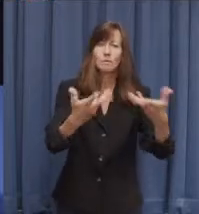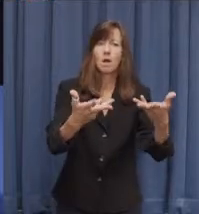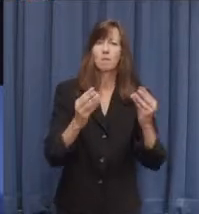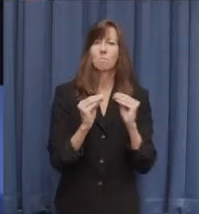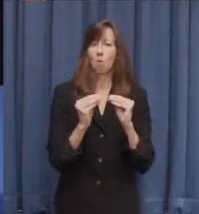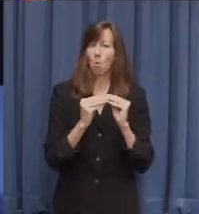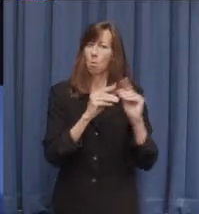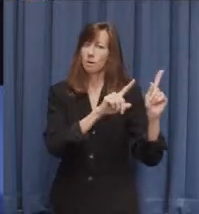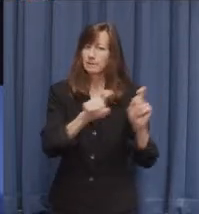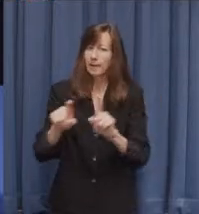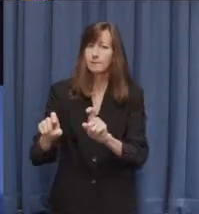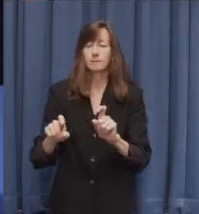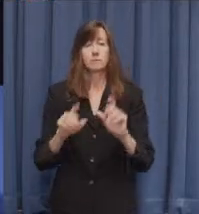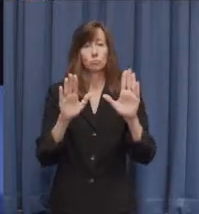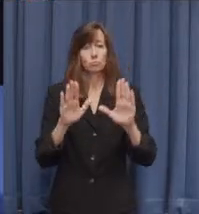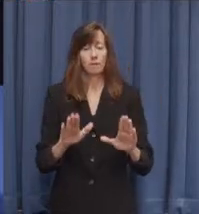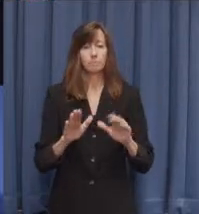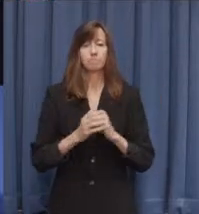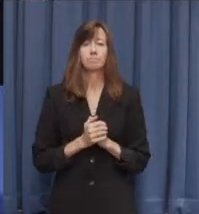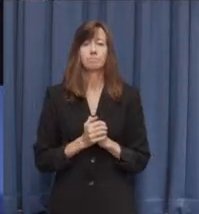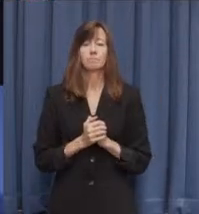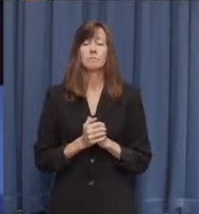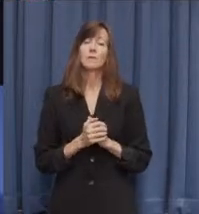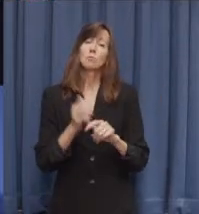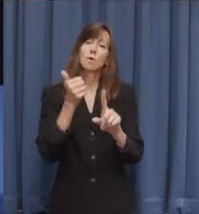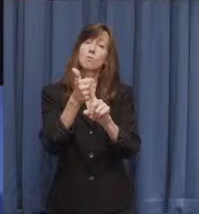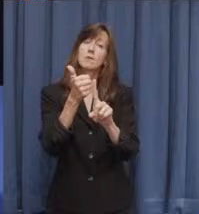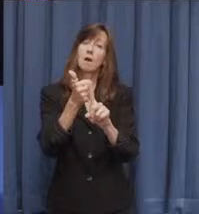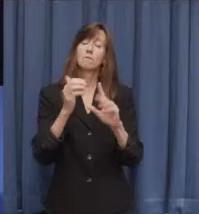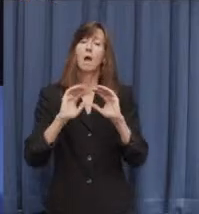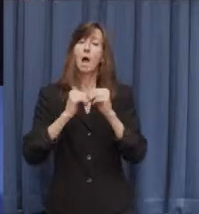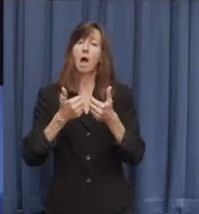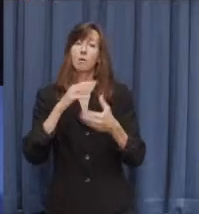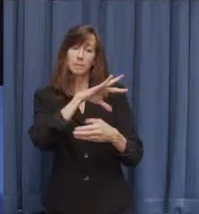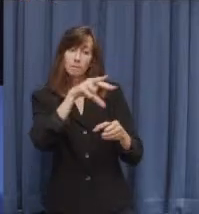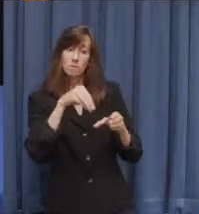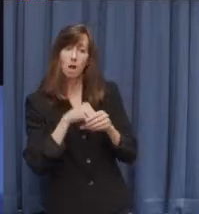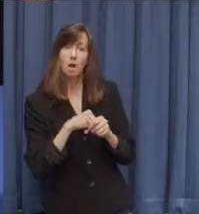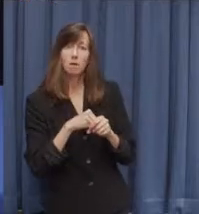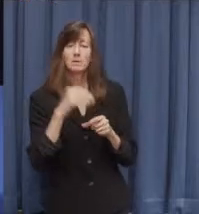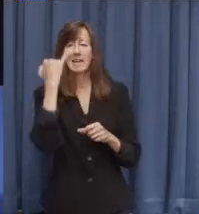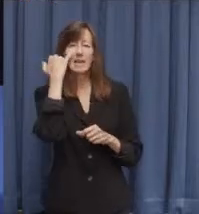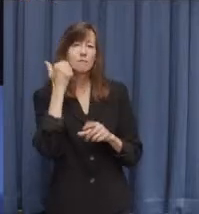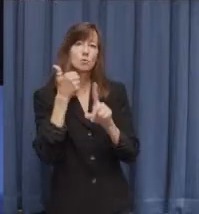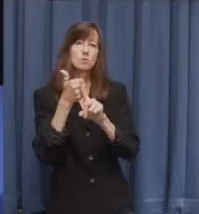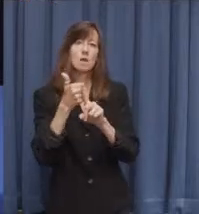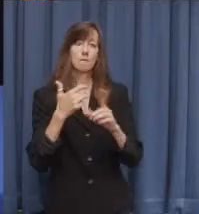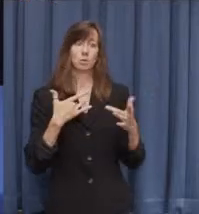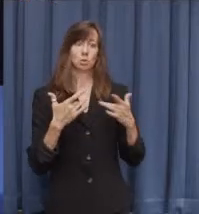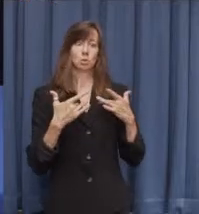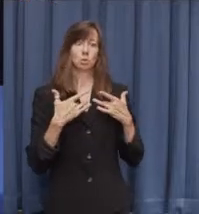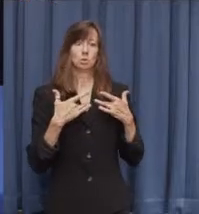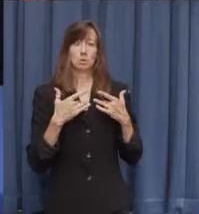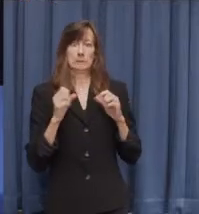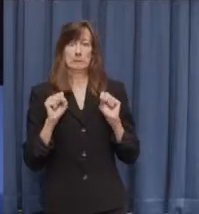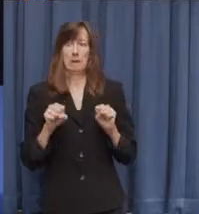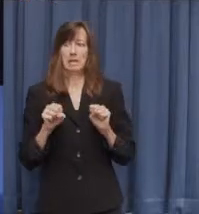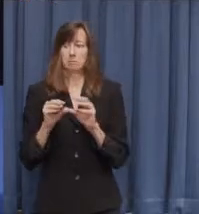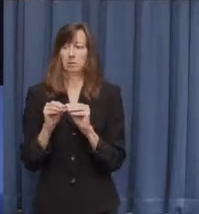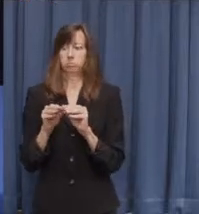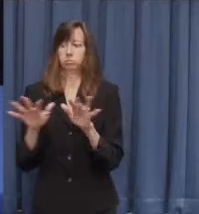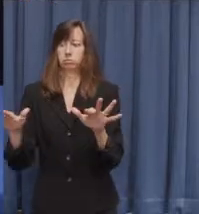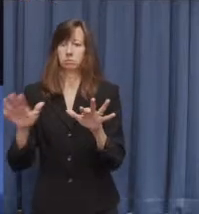play a part if you're concerned, like I think we all are, about possible reemergence of COVID?